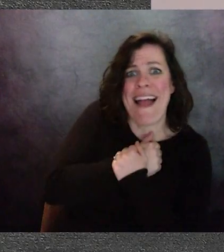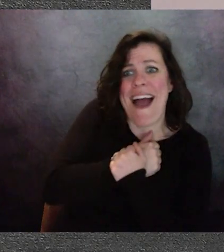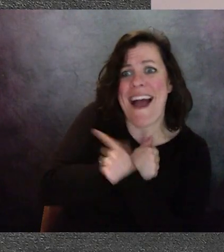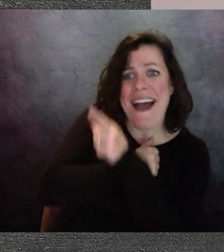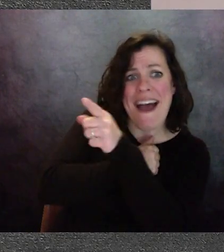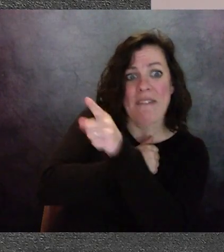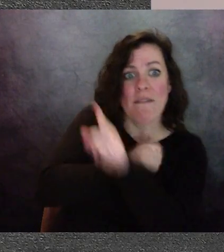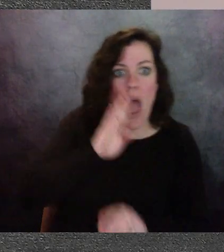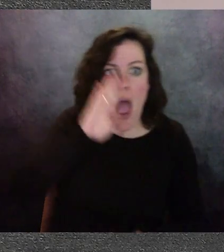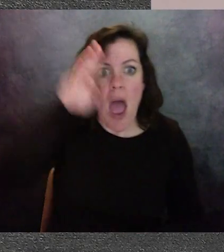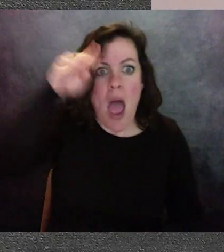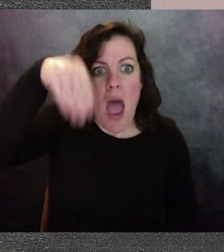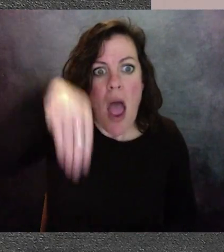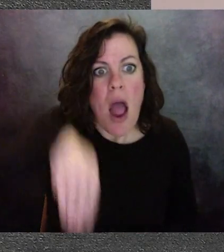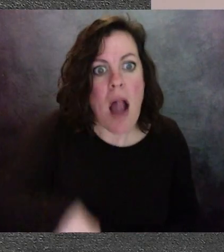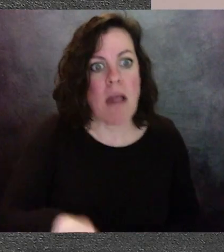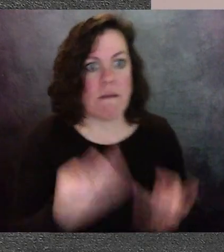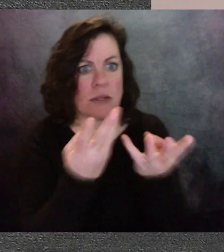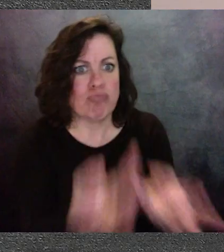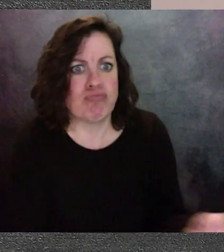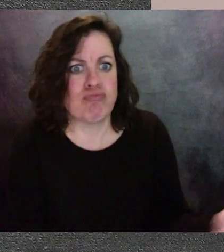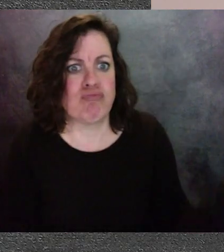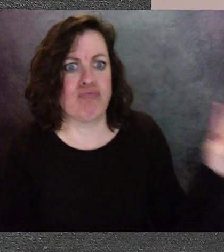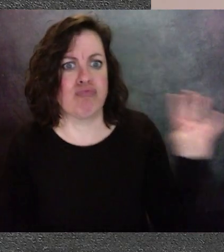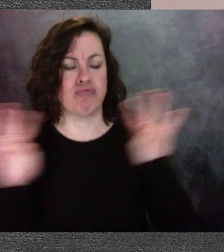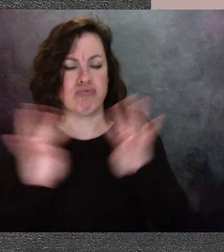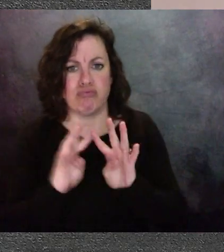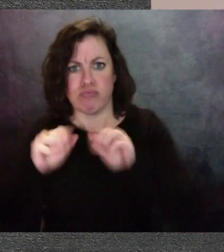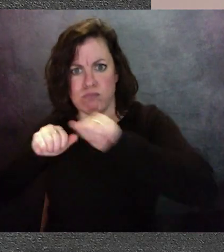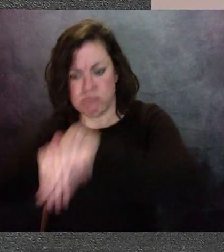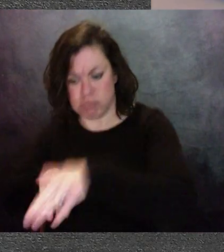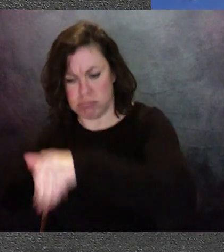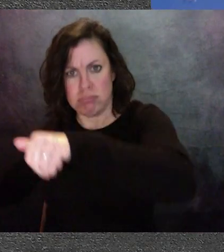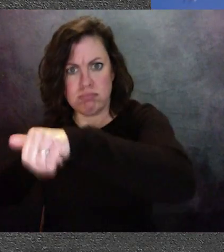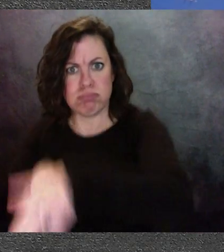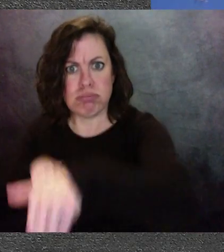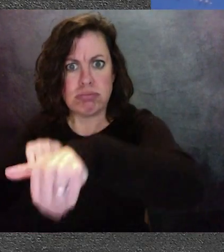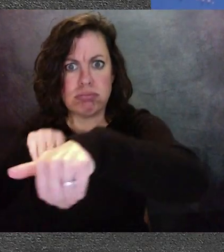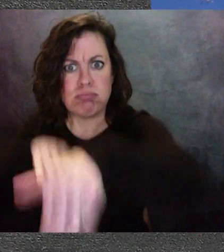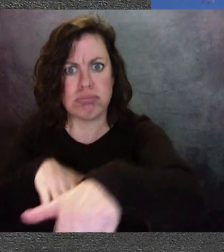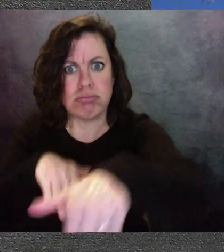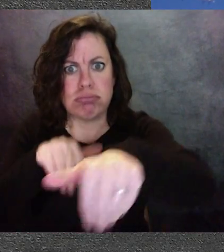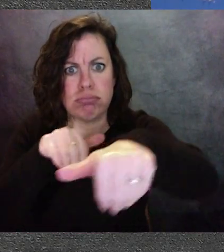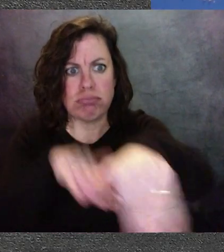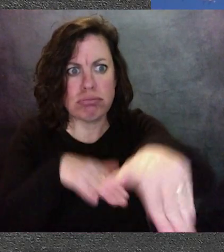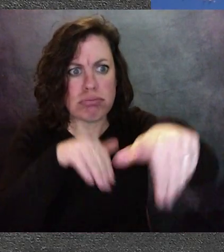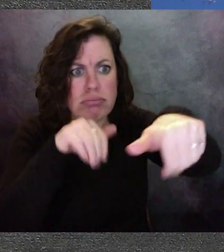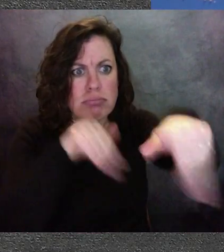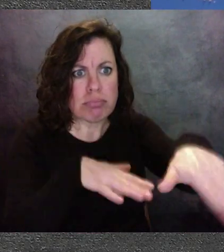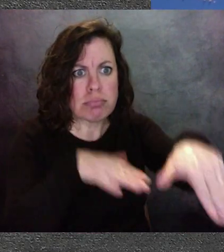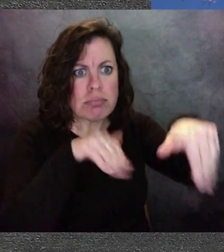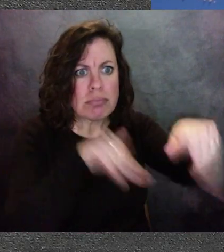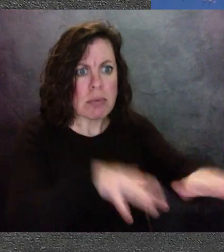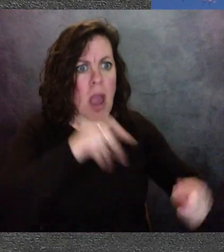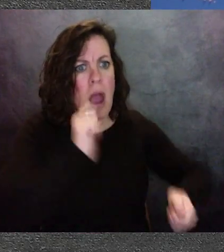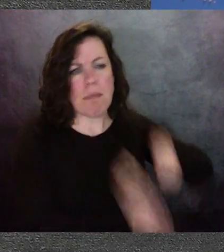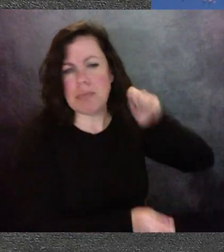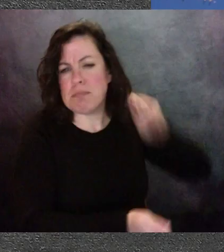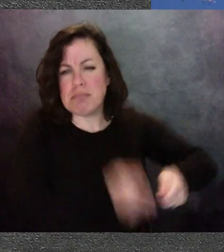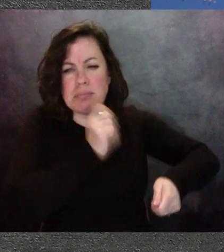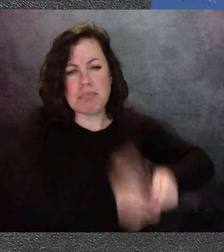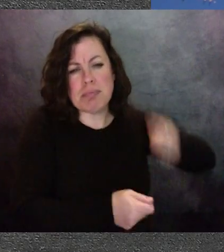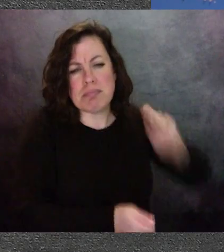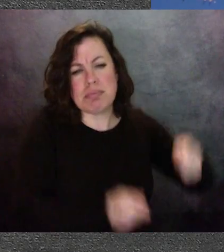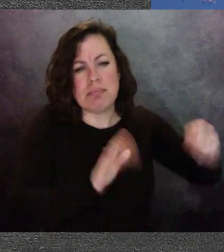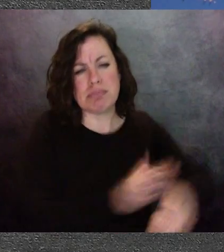Elephants make a circle and then march round and round. The circus band starts playing. The tent